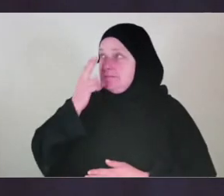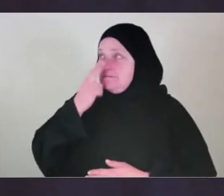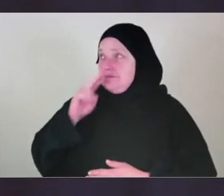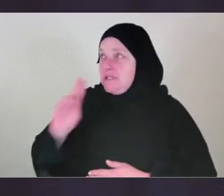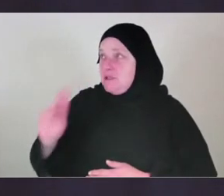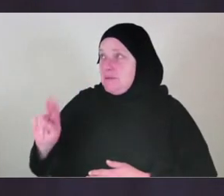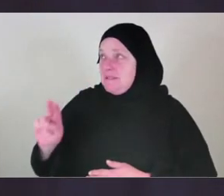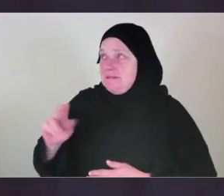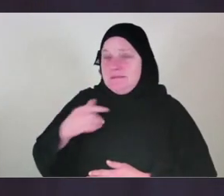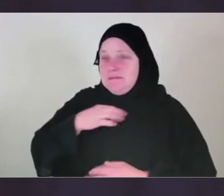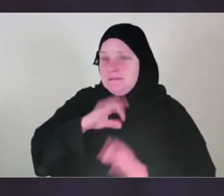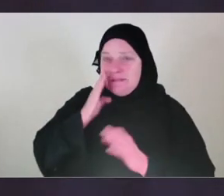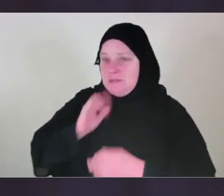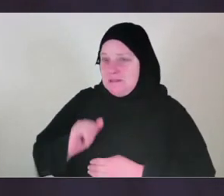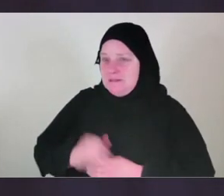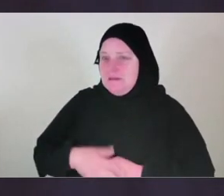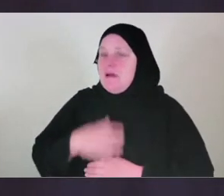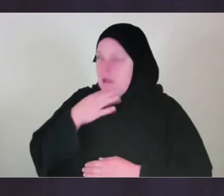the